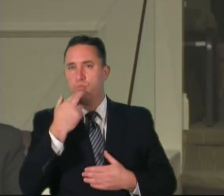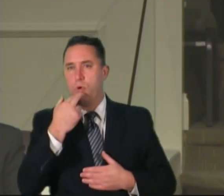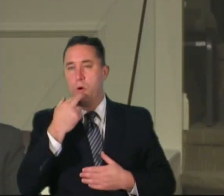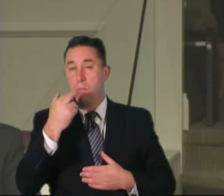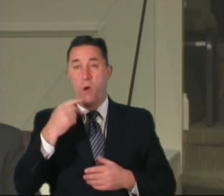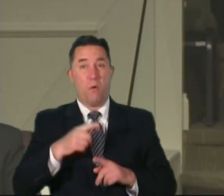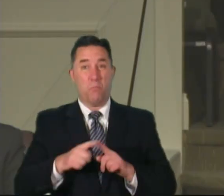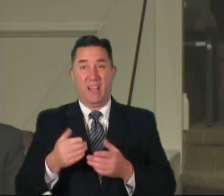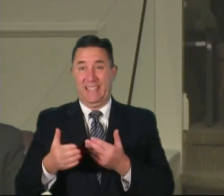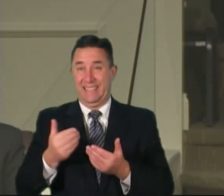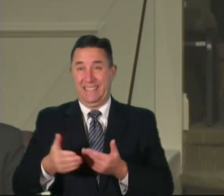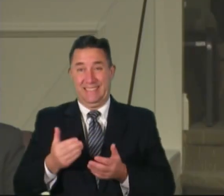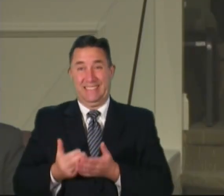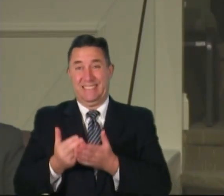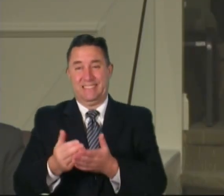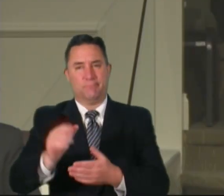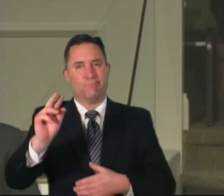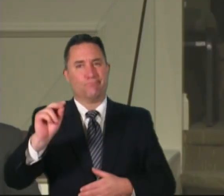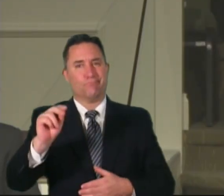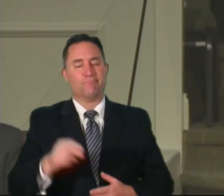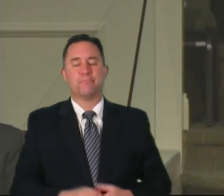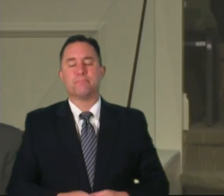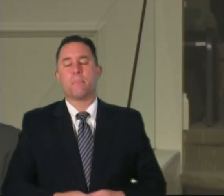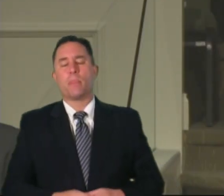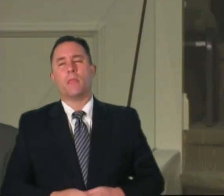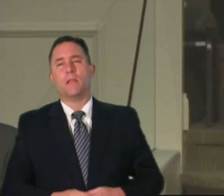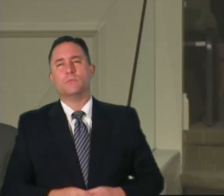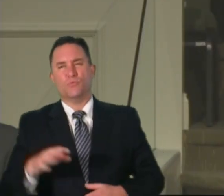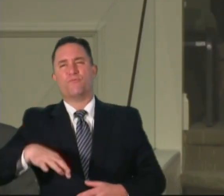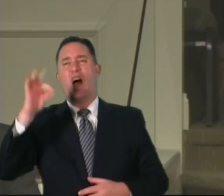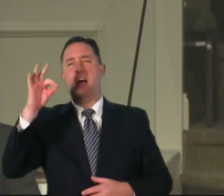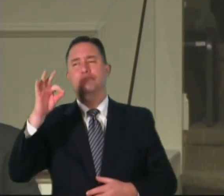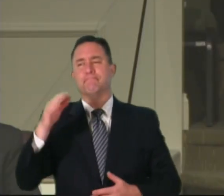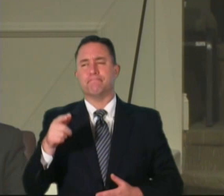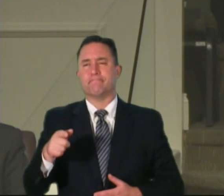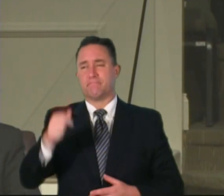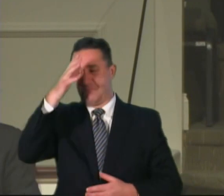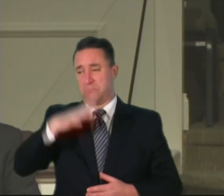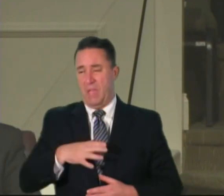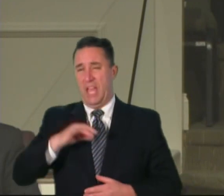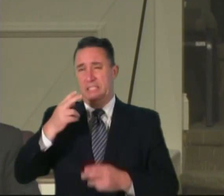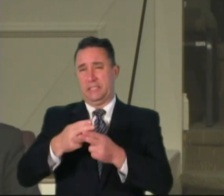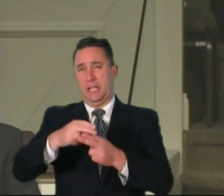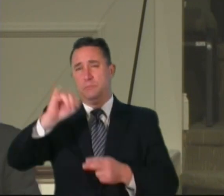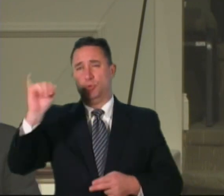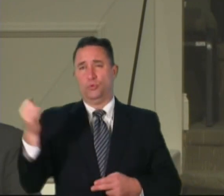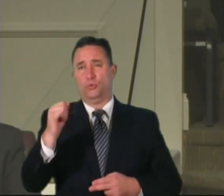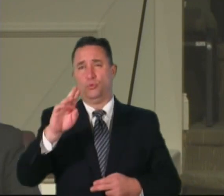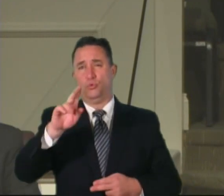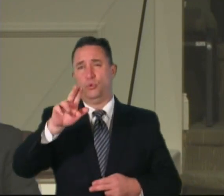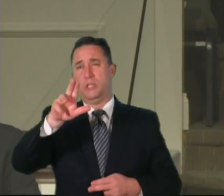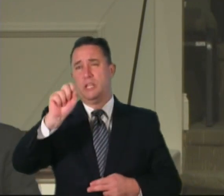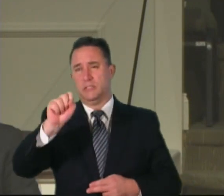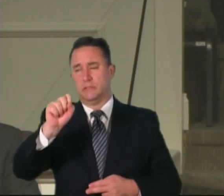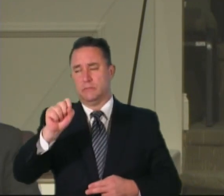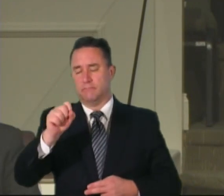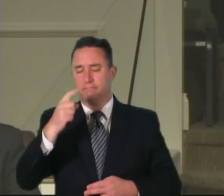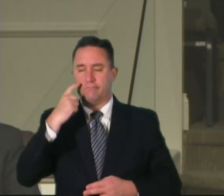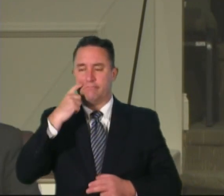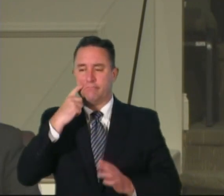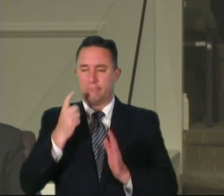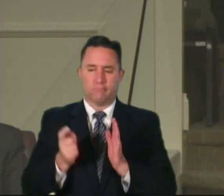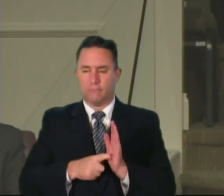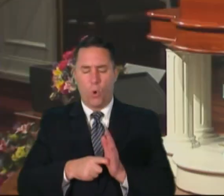going to be an easy trip. So we find that he has been given a guy named Julius. Now Julius sees right quickly, I